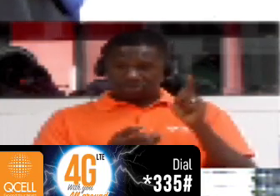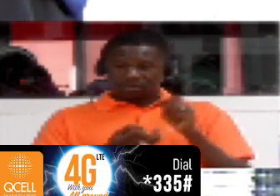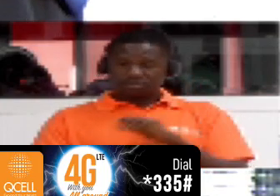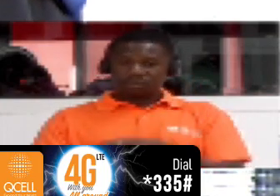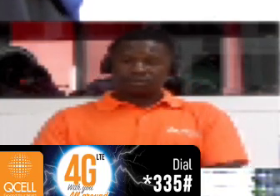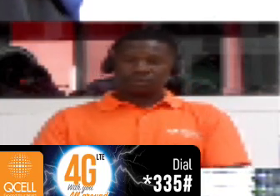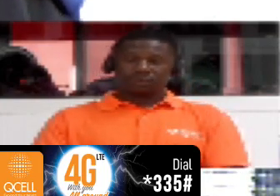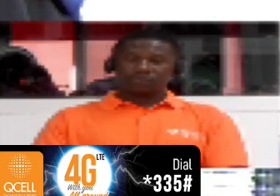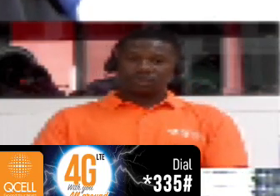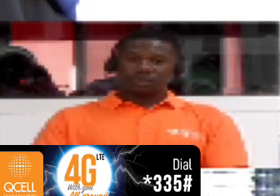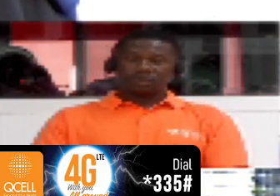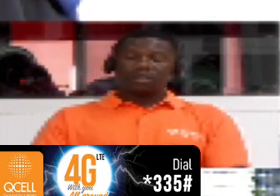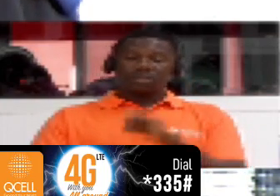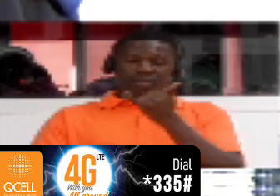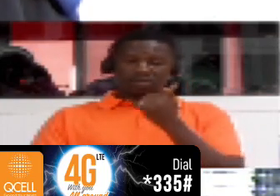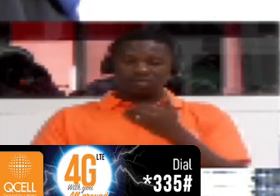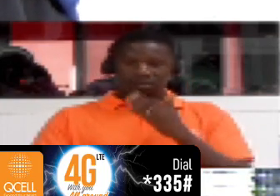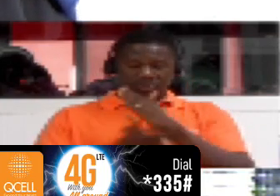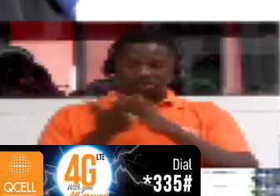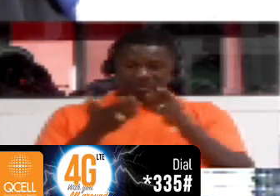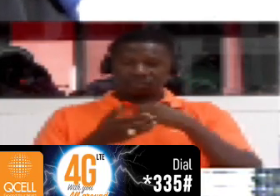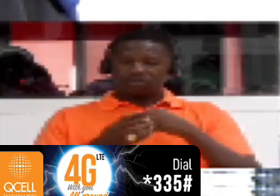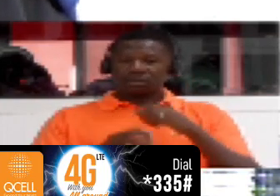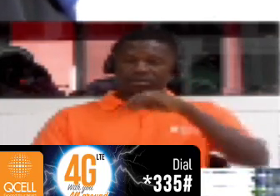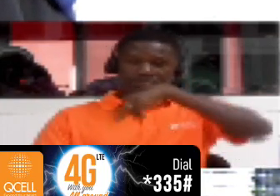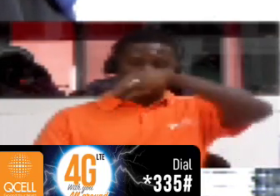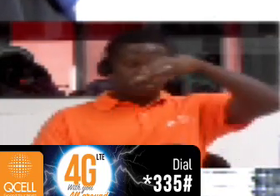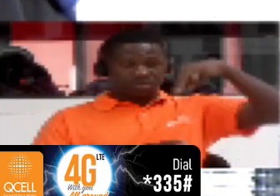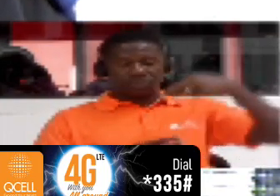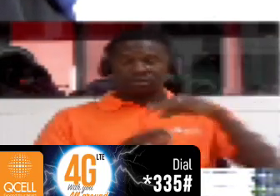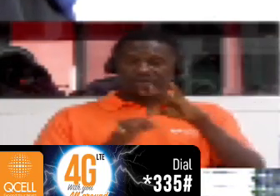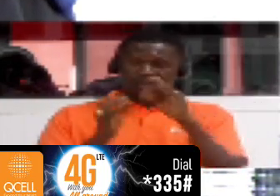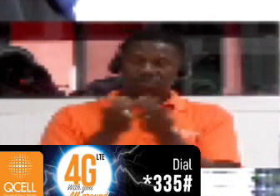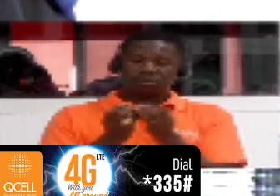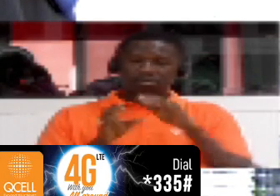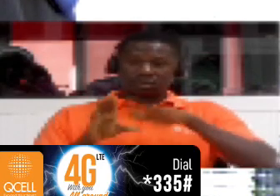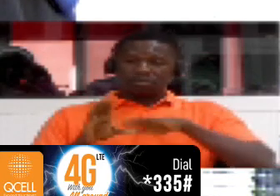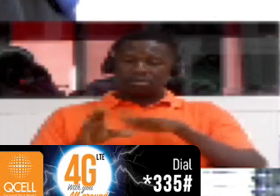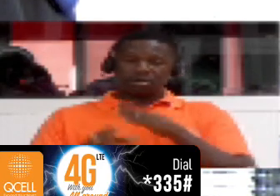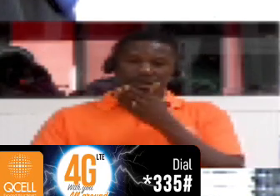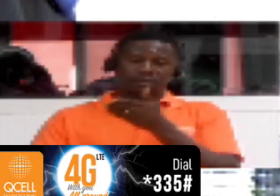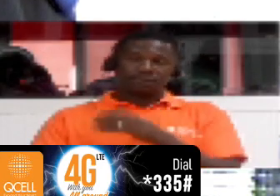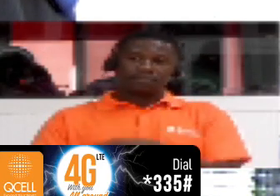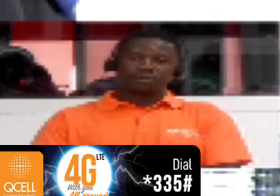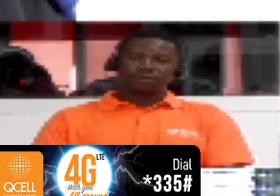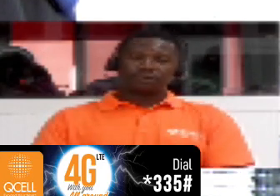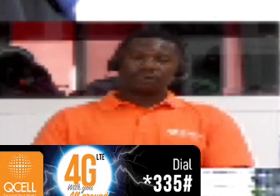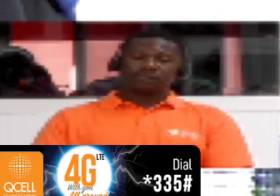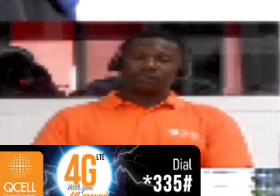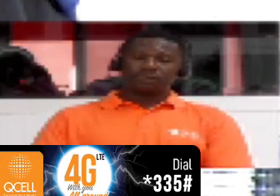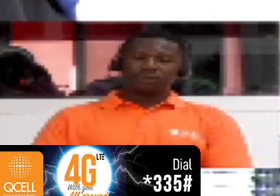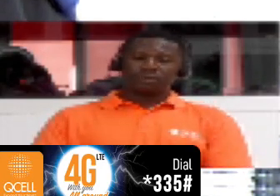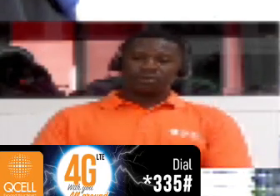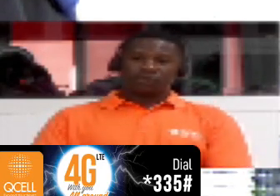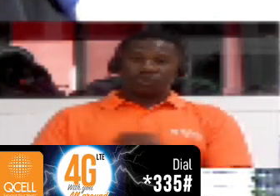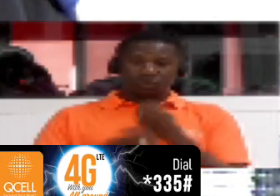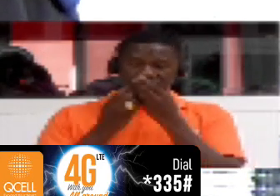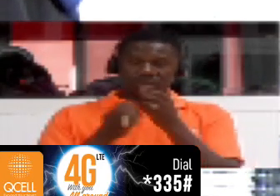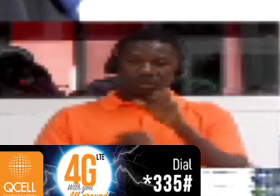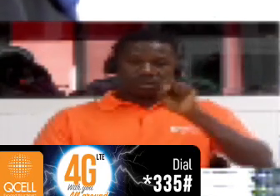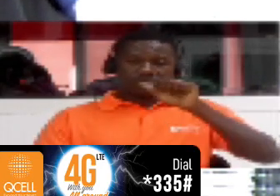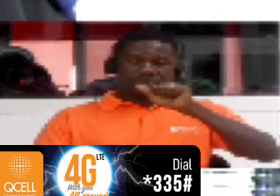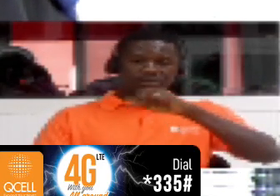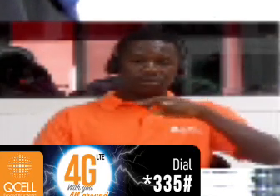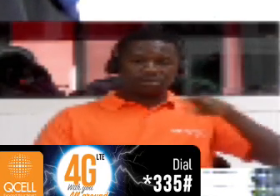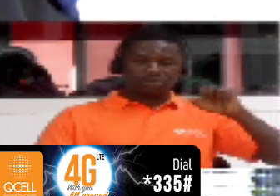Suleiman Sambu dabe patrol team. Yes, Suleiman Sambu was a member of the patrol team. You also mentioned Sanamanjang. Is that correct?